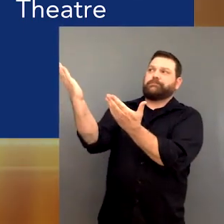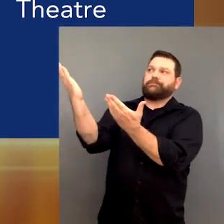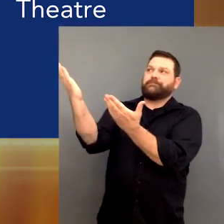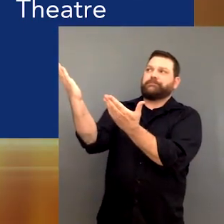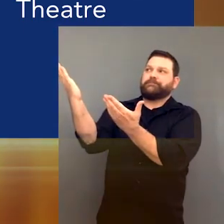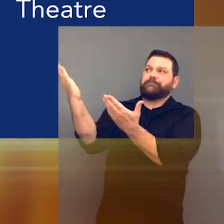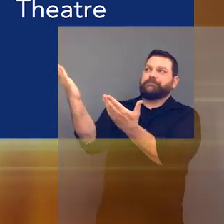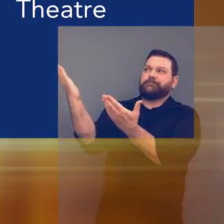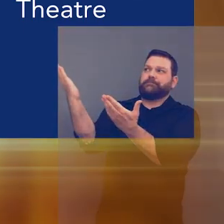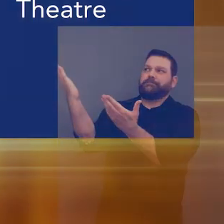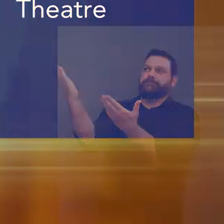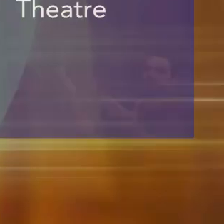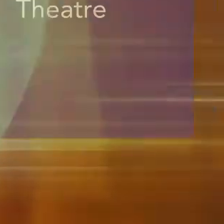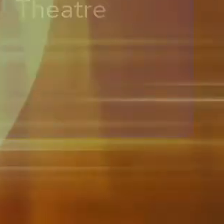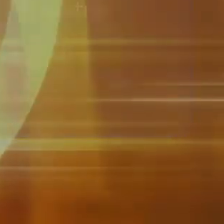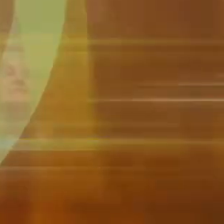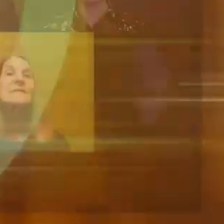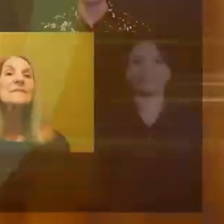Theater.